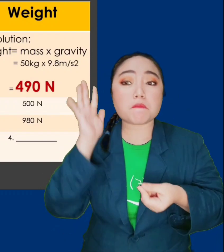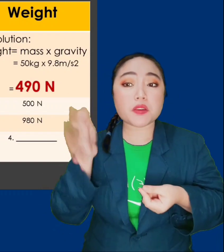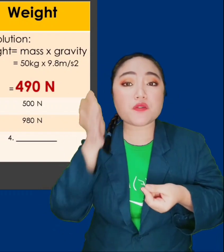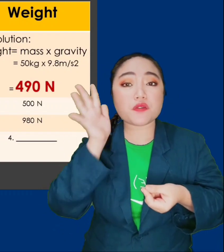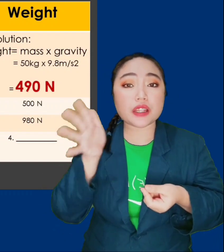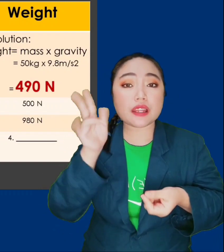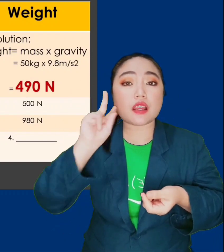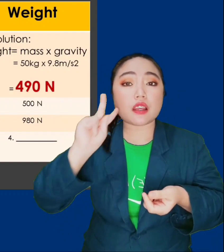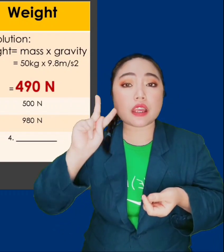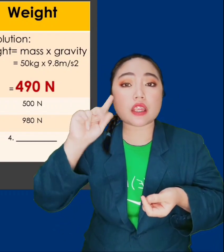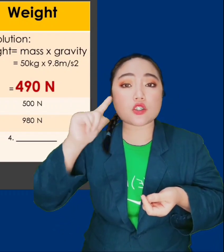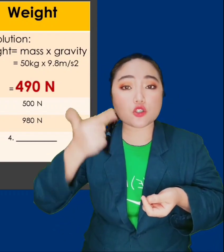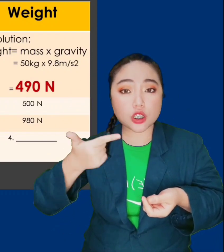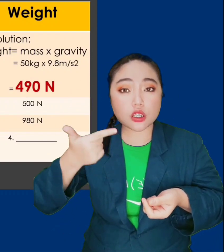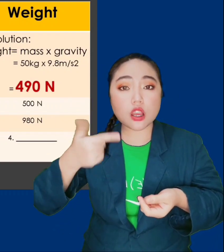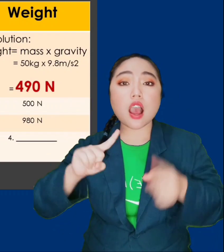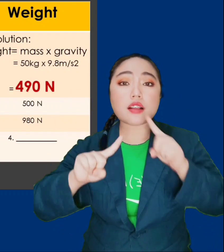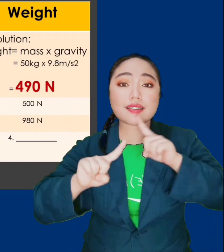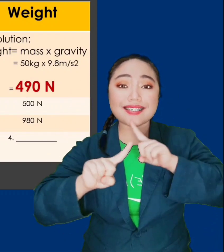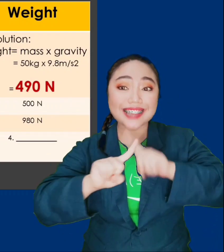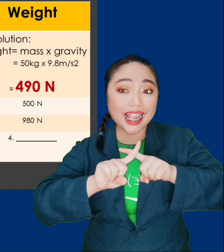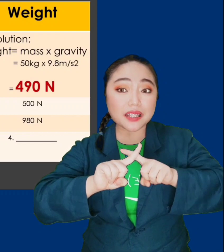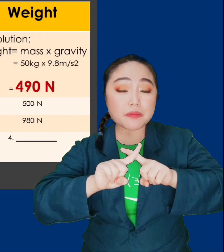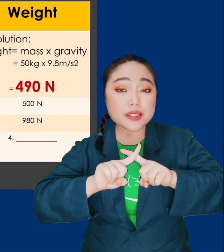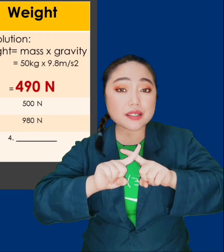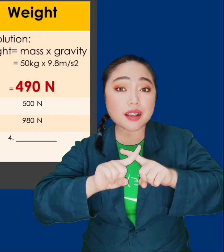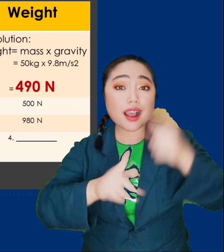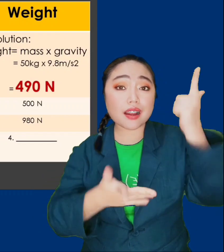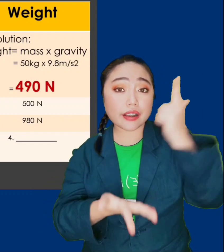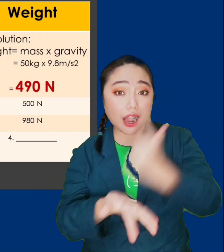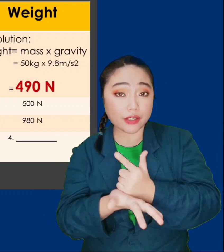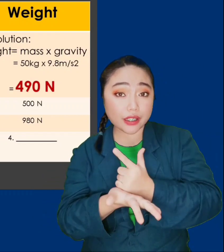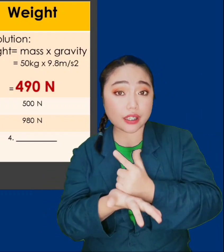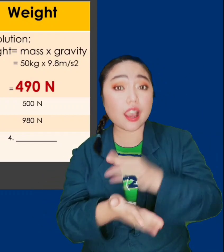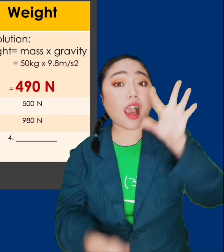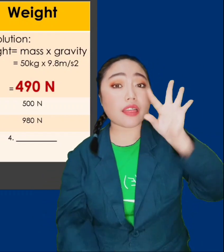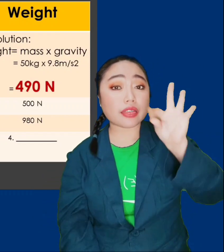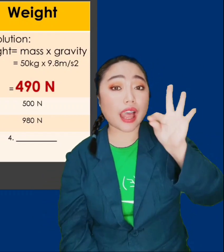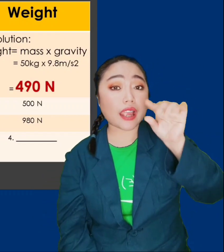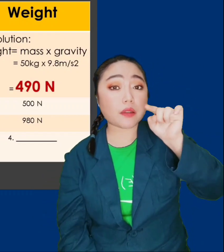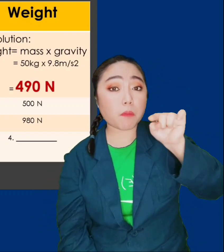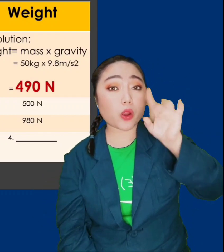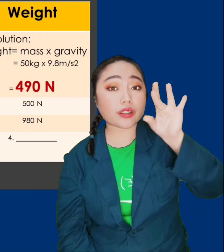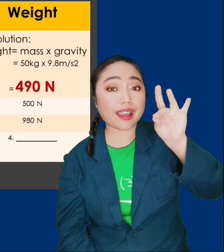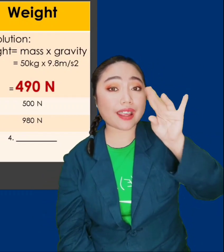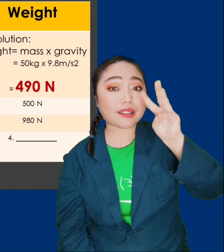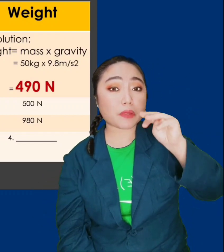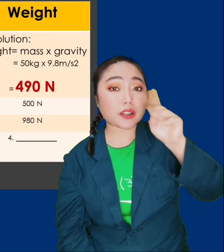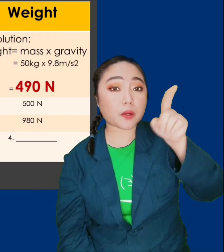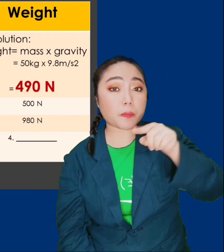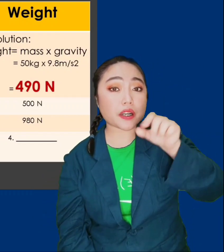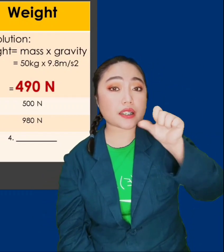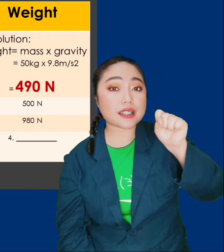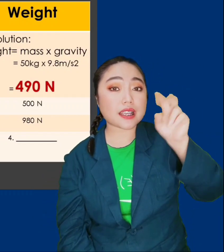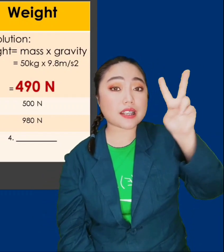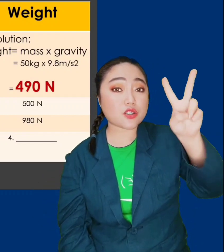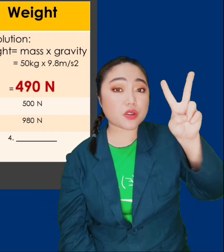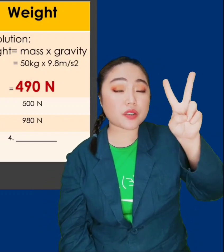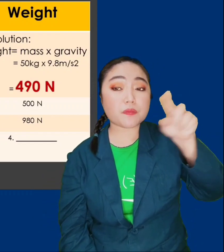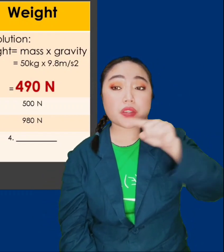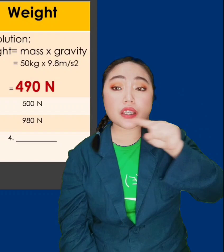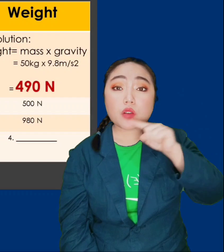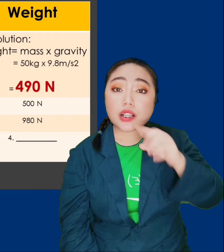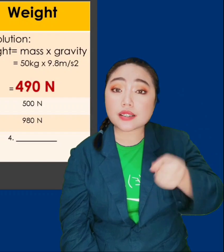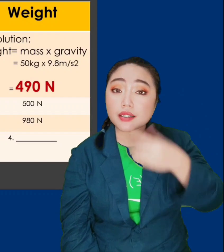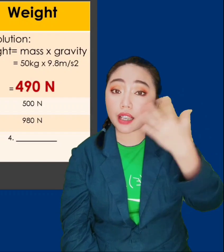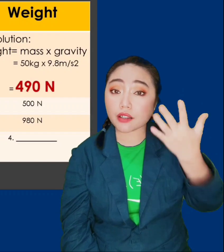So what should you do? So you should multiply 50 kilograms, the mass, times gravity, which